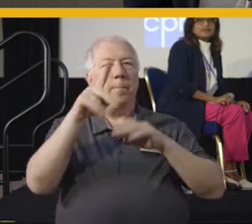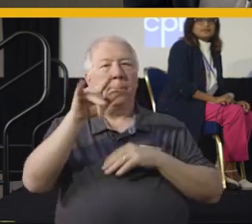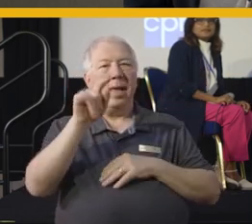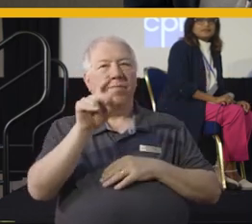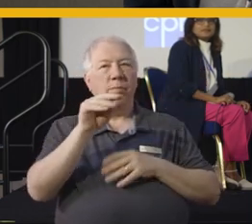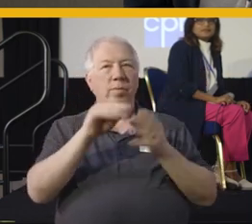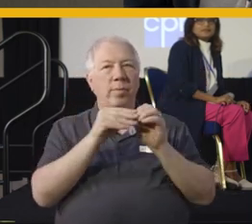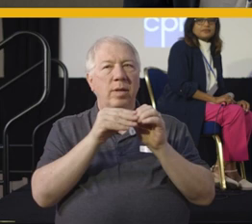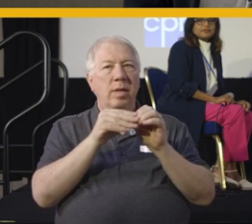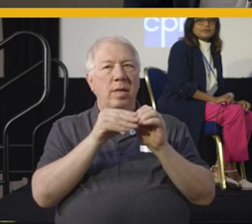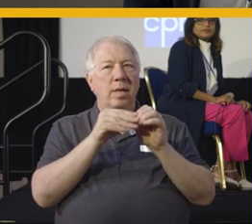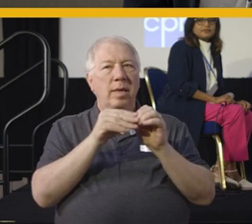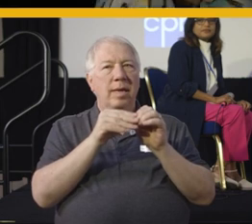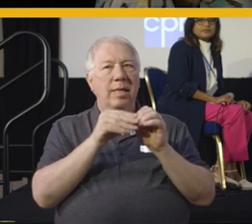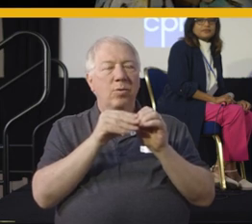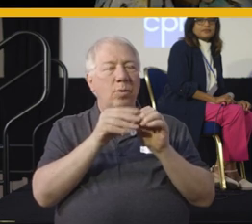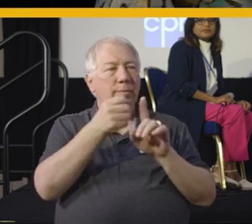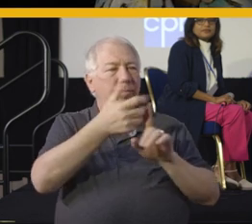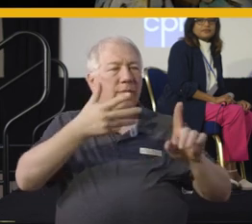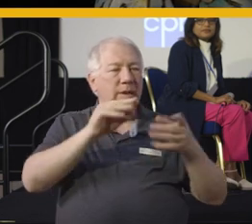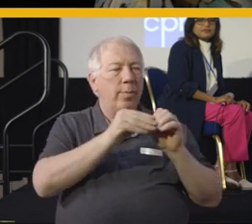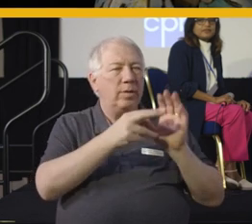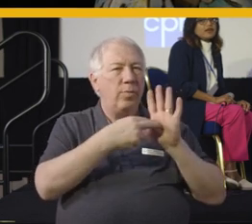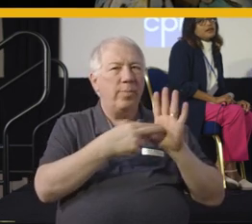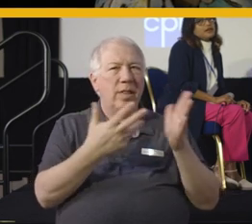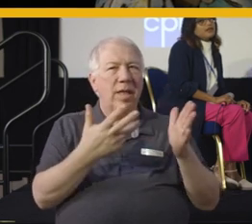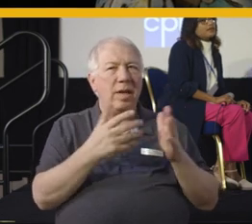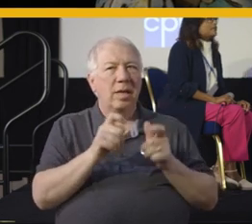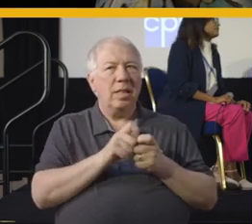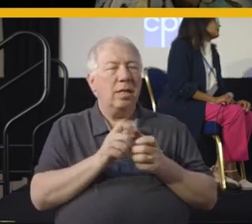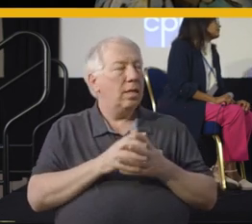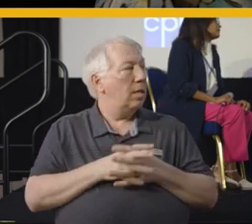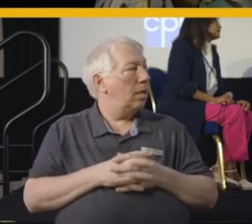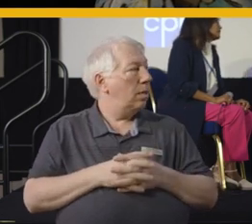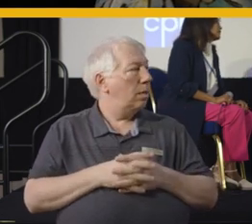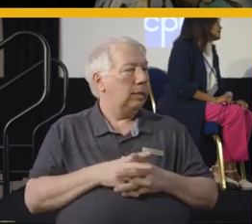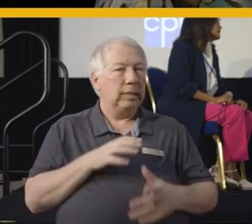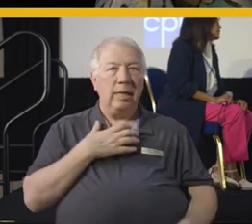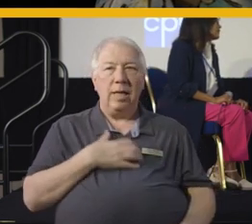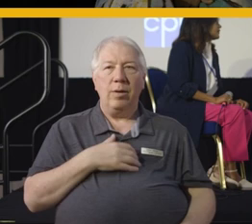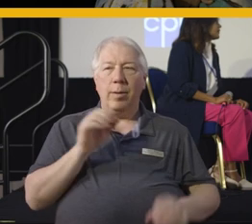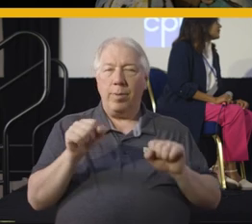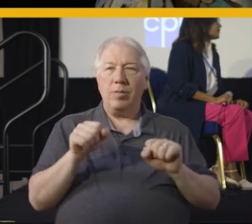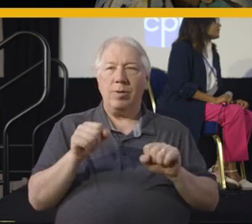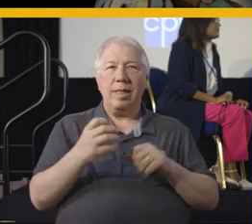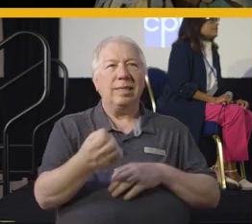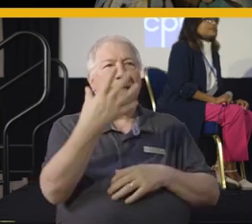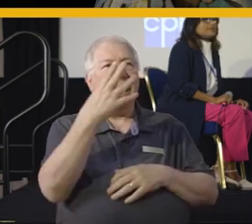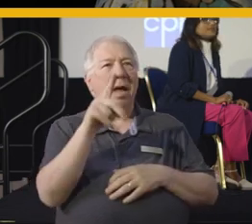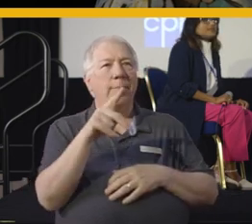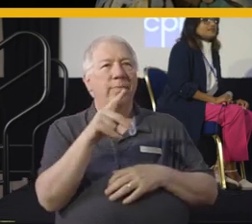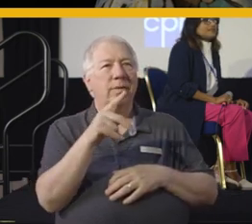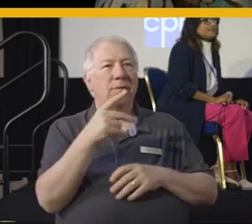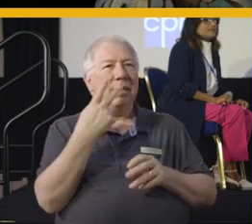numbers, can you just drill into the numbers a little bit? What do they represent exactly? I wish I had. Would it be possible to get that slide up on screen